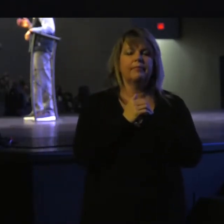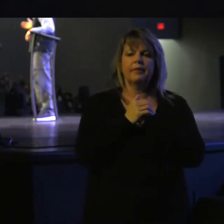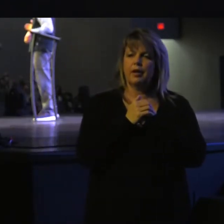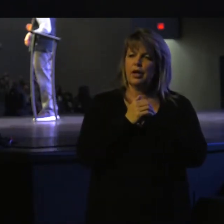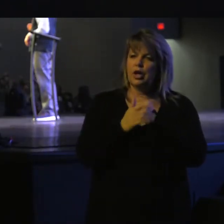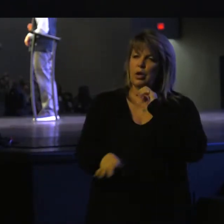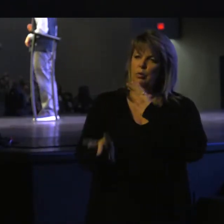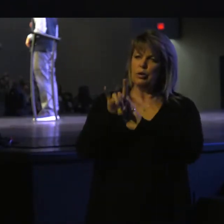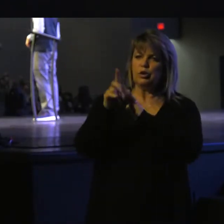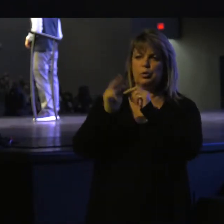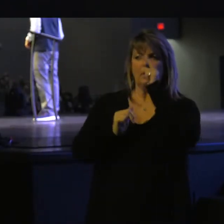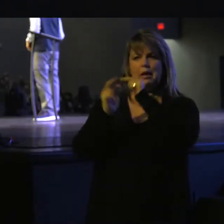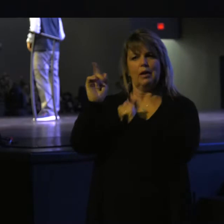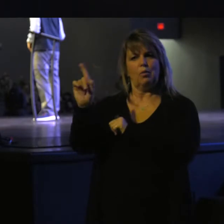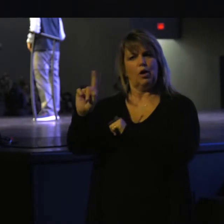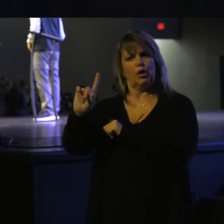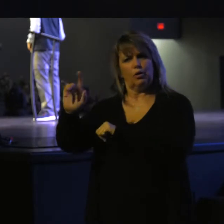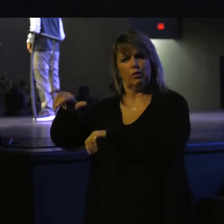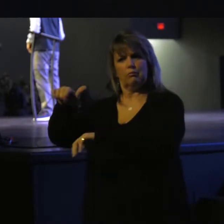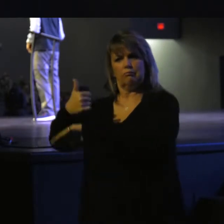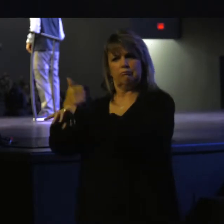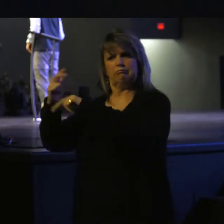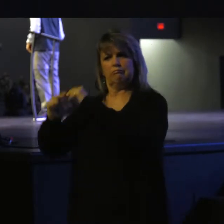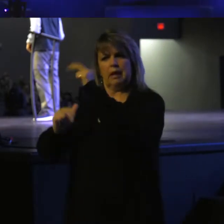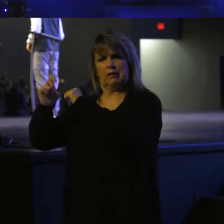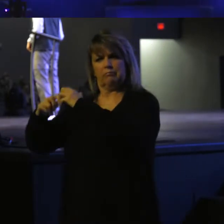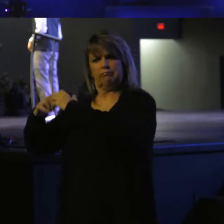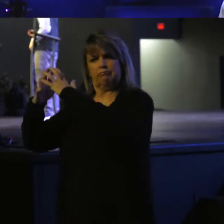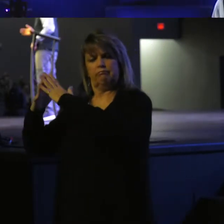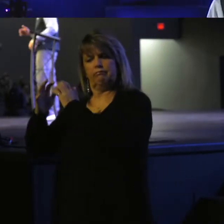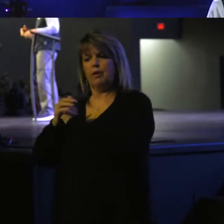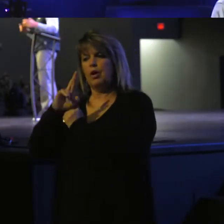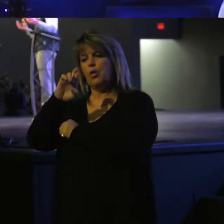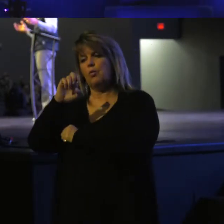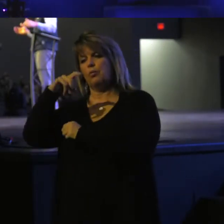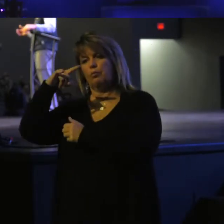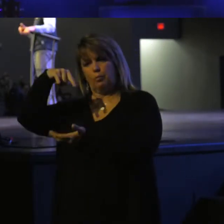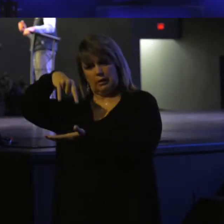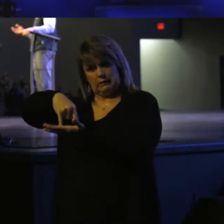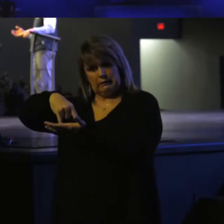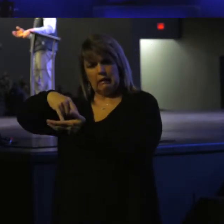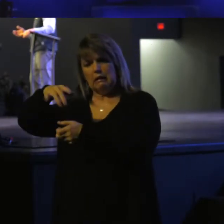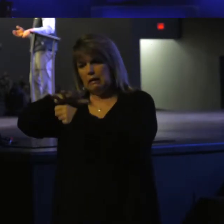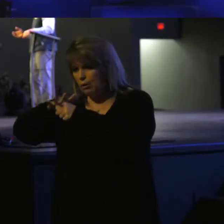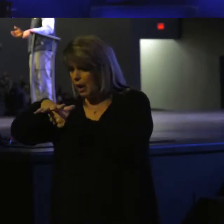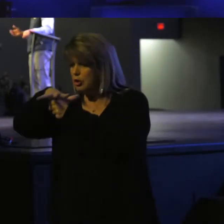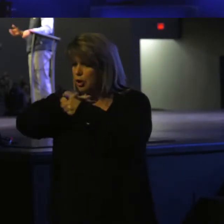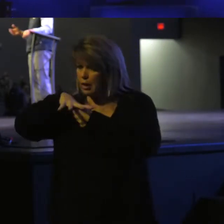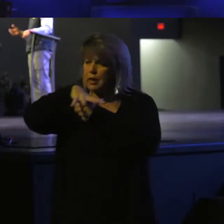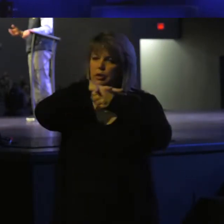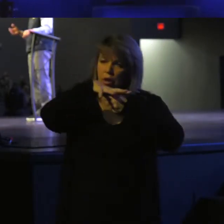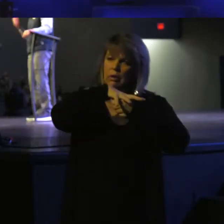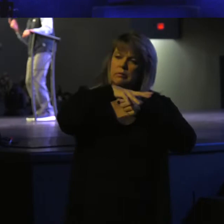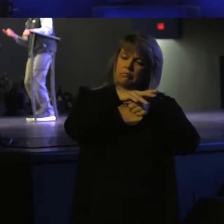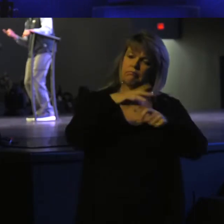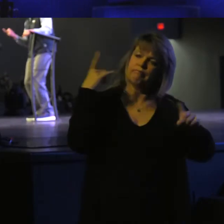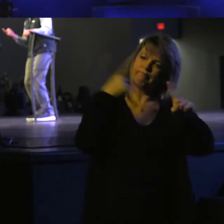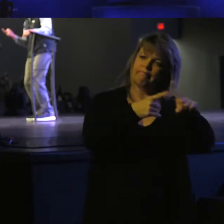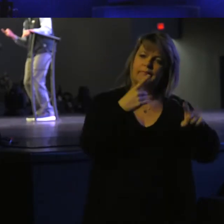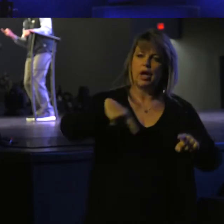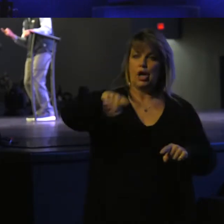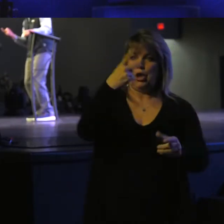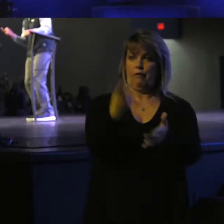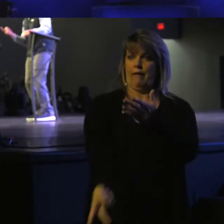would choose to build it where you chose to build it. And the real estate slogan, location, location, location, you